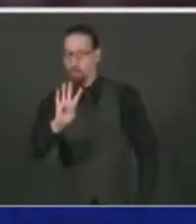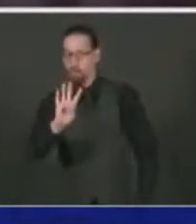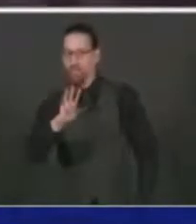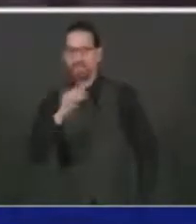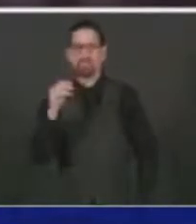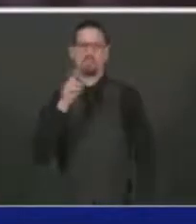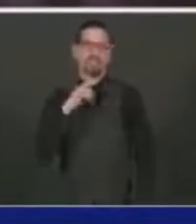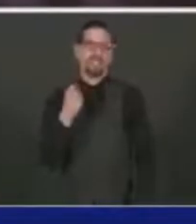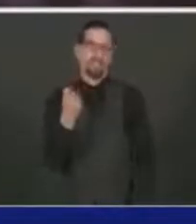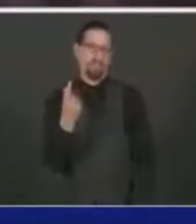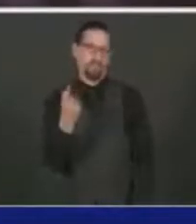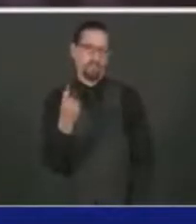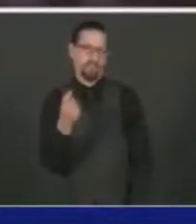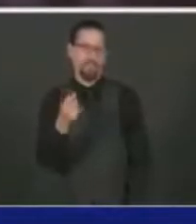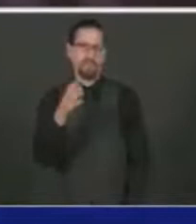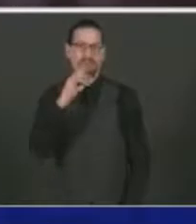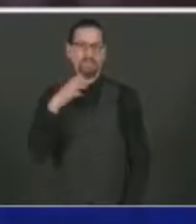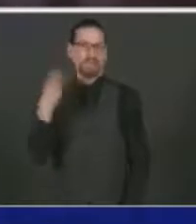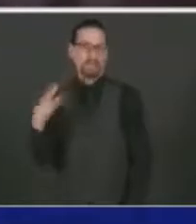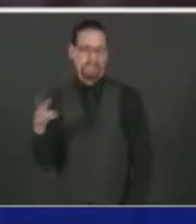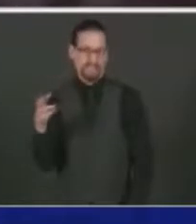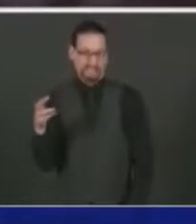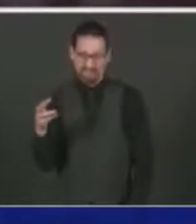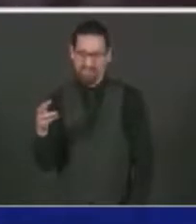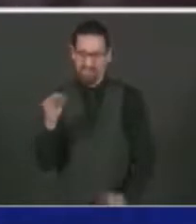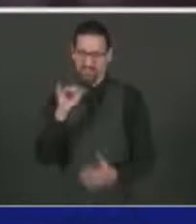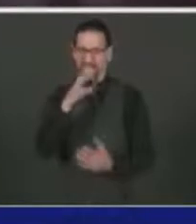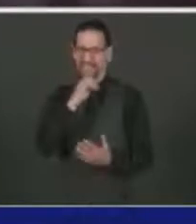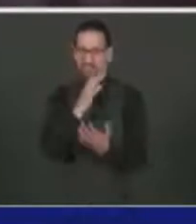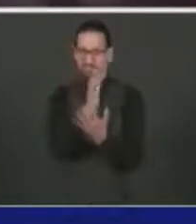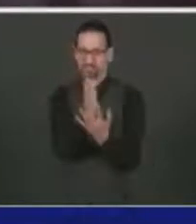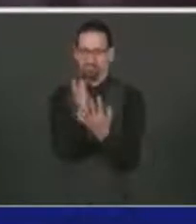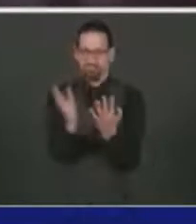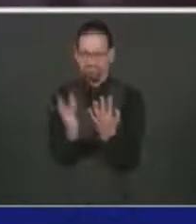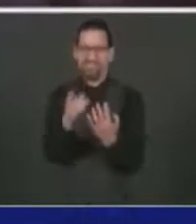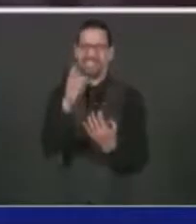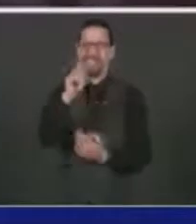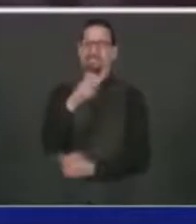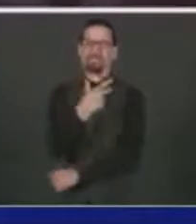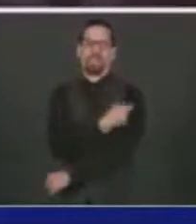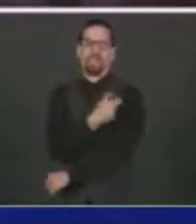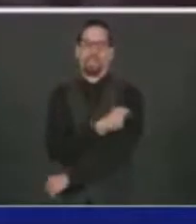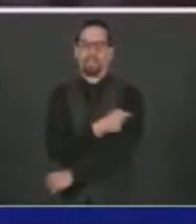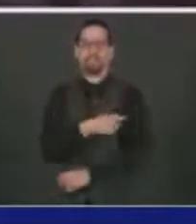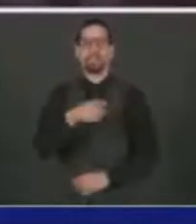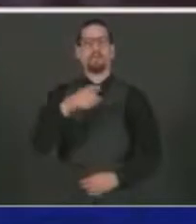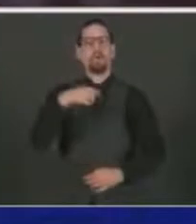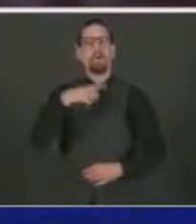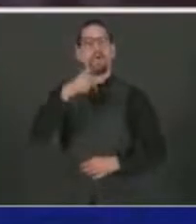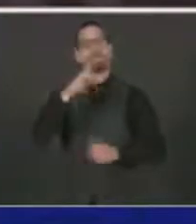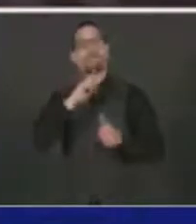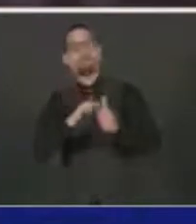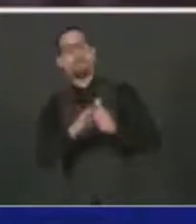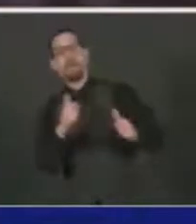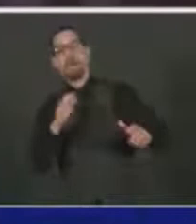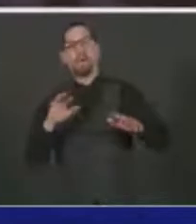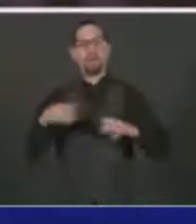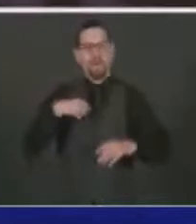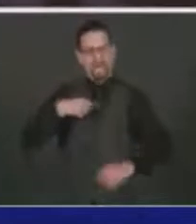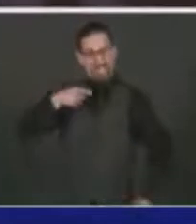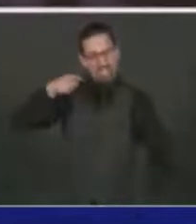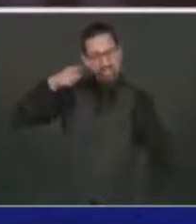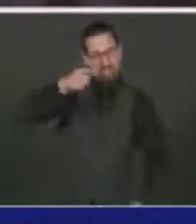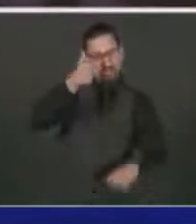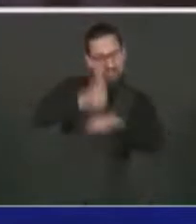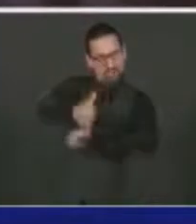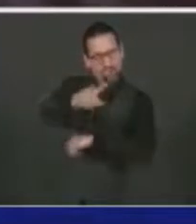So if, like many of us, you've gotten behind, listen, we're not blaming anyone. We've all gotten behind. We're all out of our routine. We've